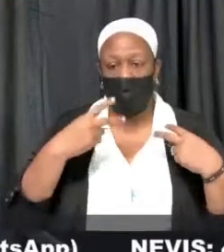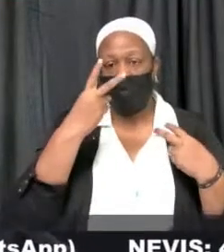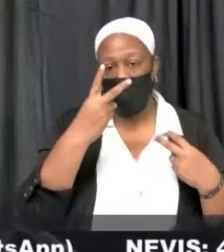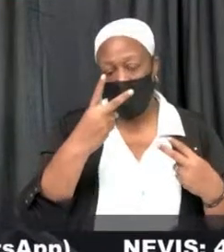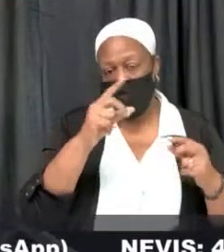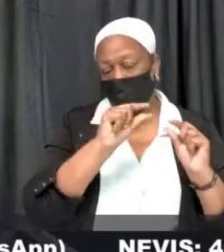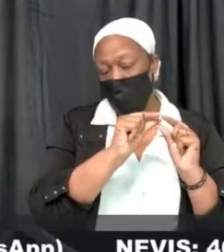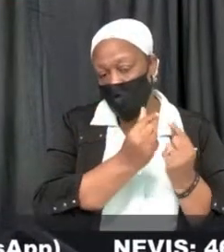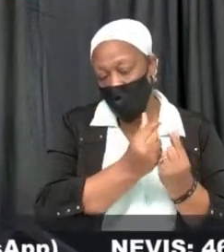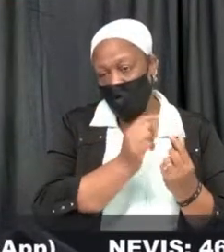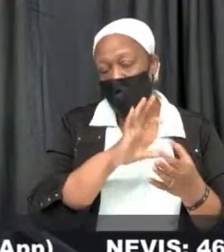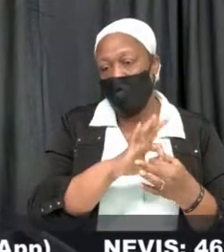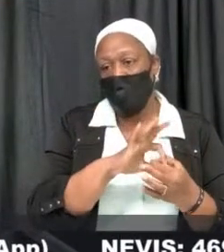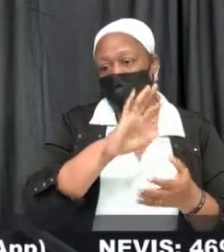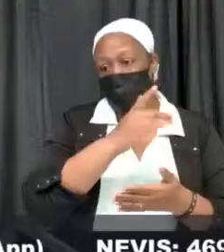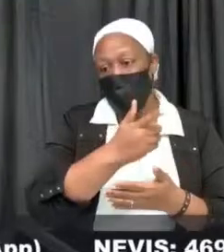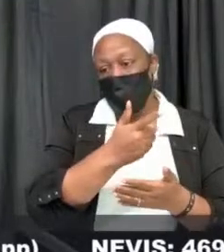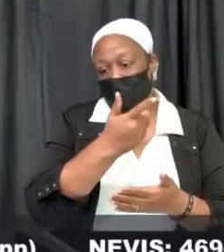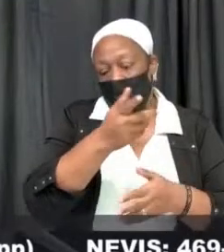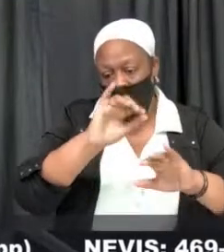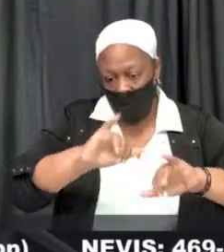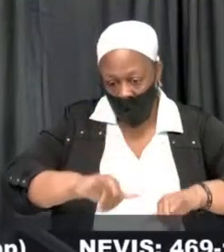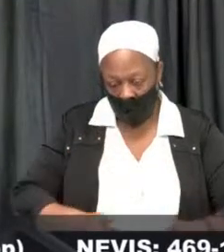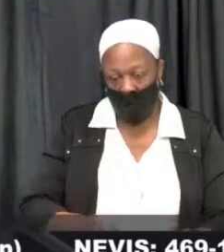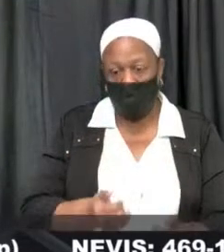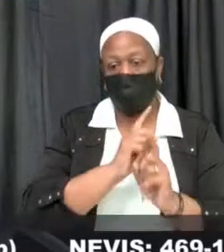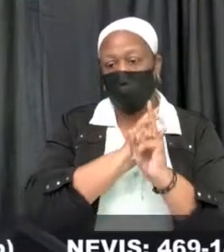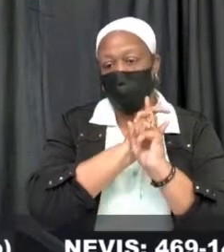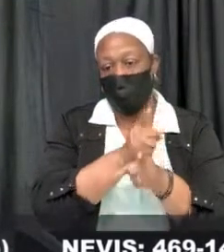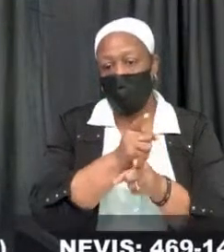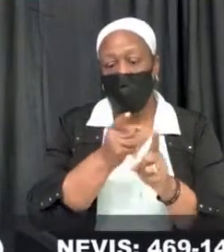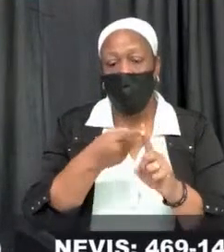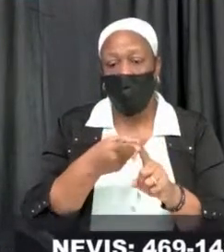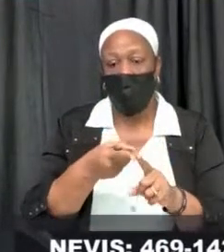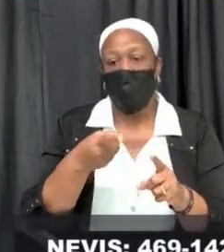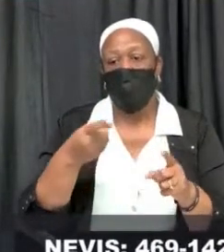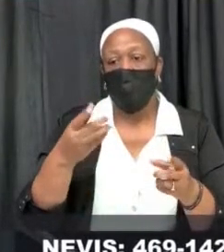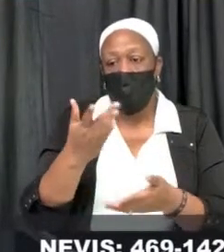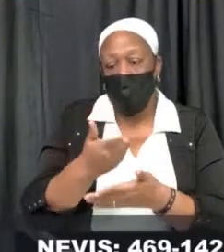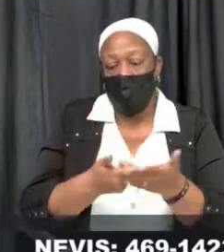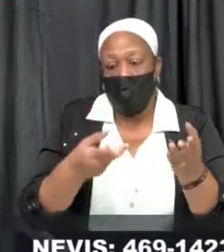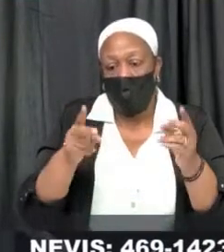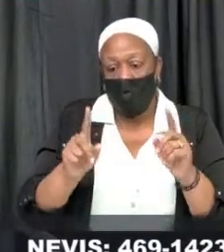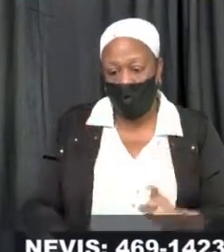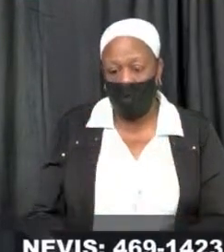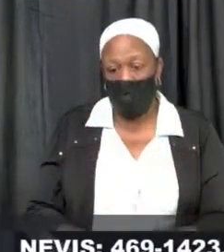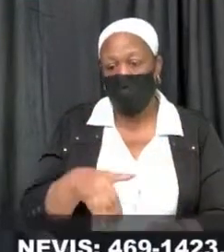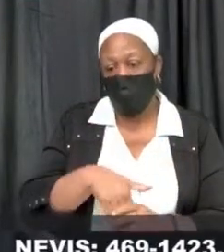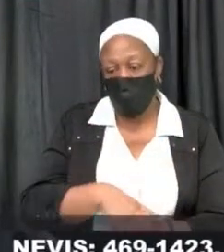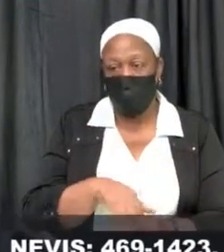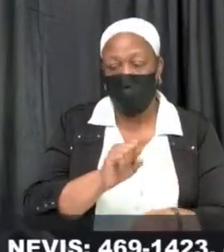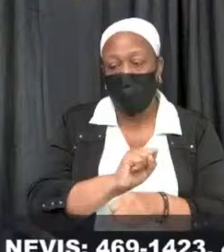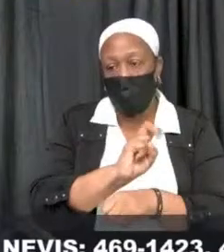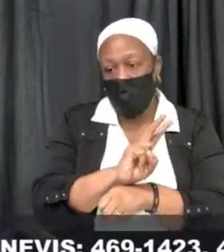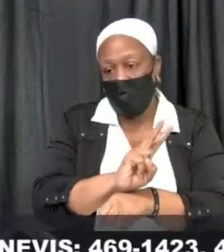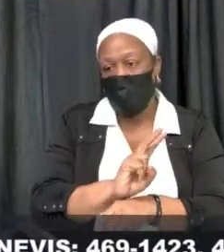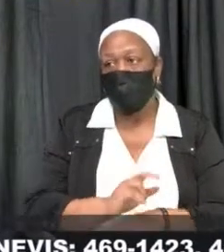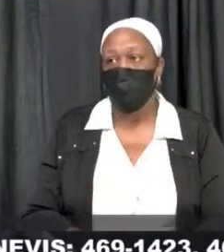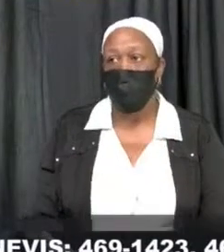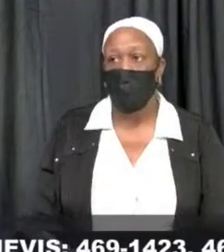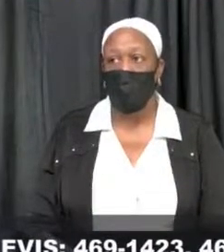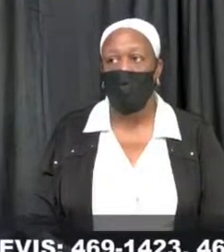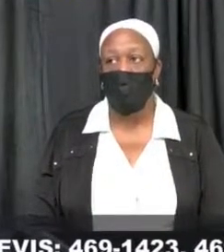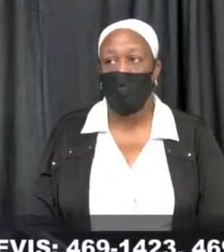in assistance to the people and government of St. Vincent and the Grenadines. The status of the